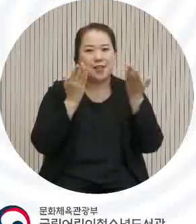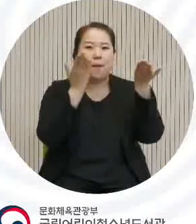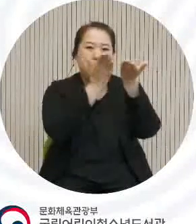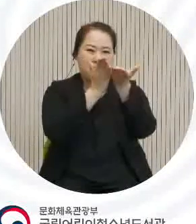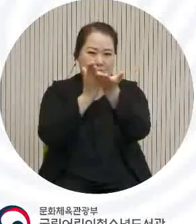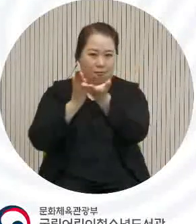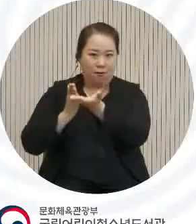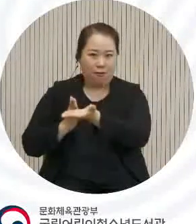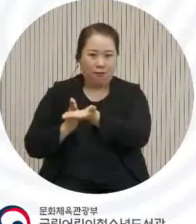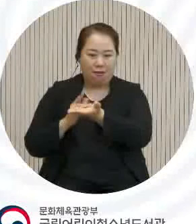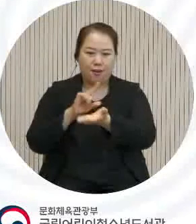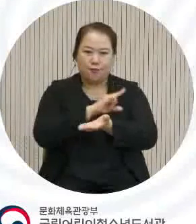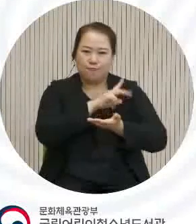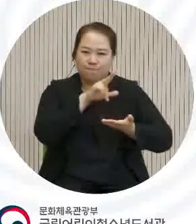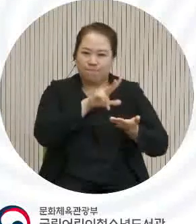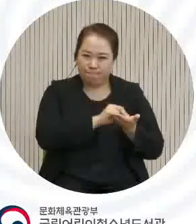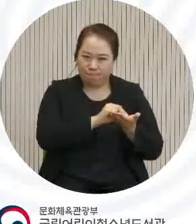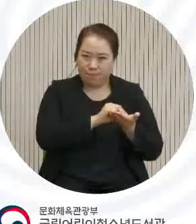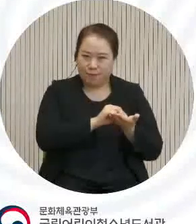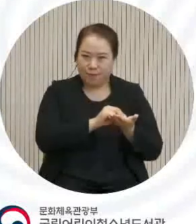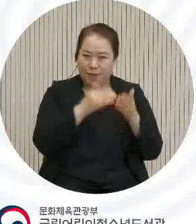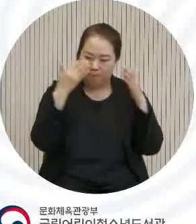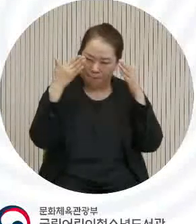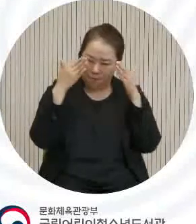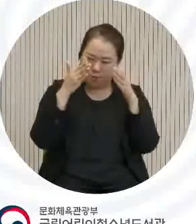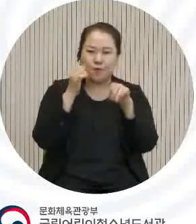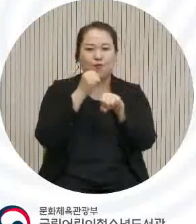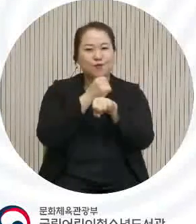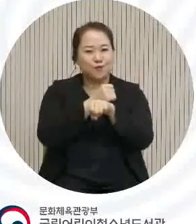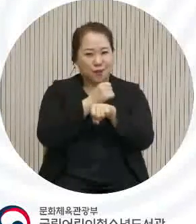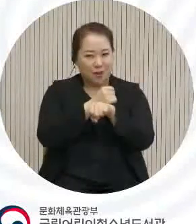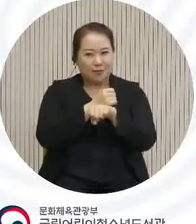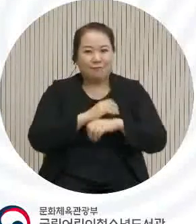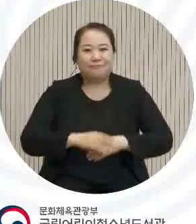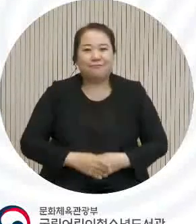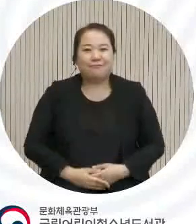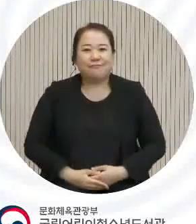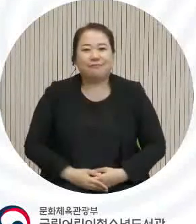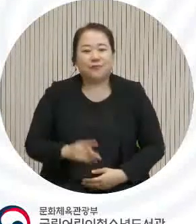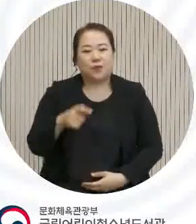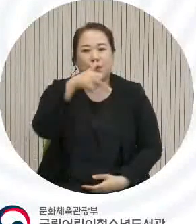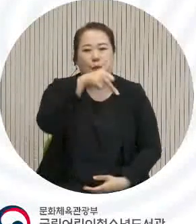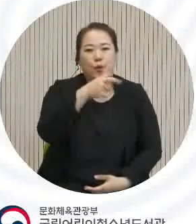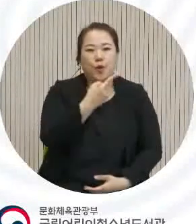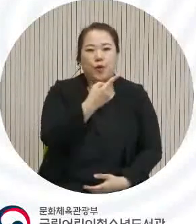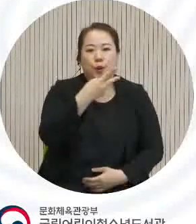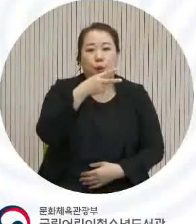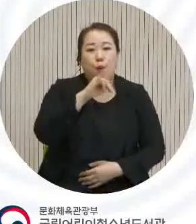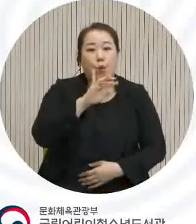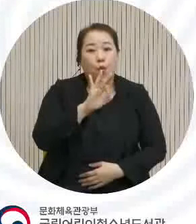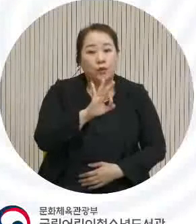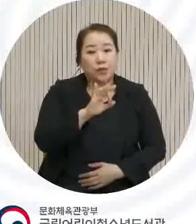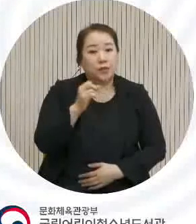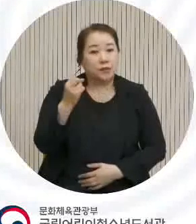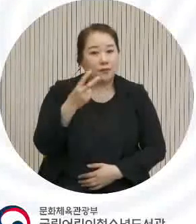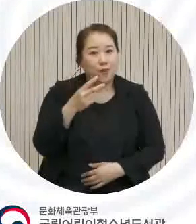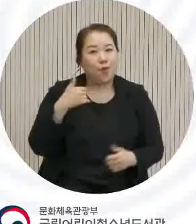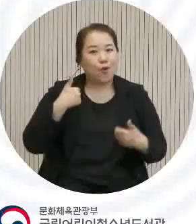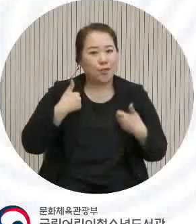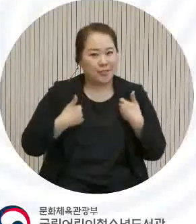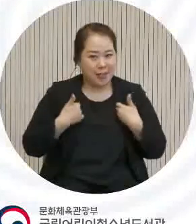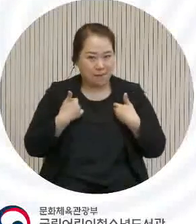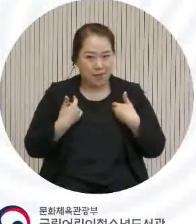children. In this workshop, we combine coding and language with the element of play. After the kids